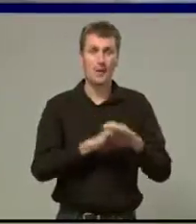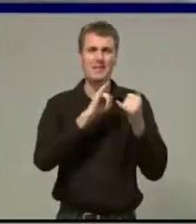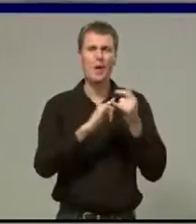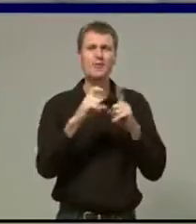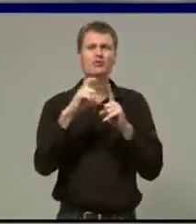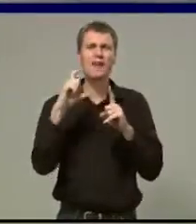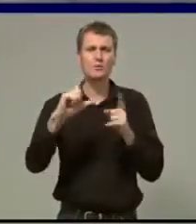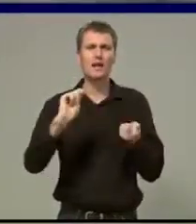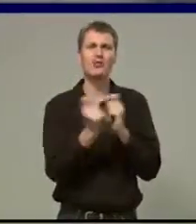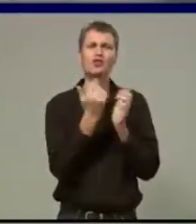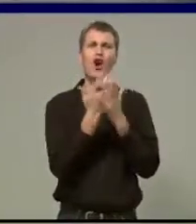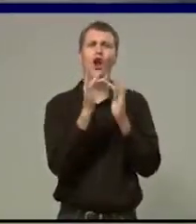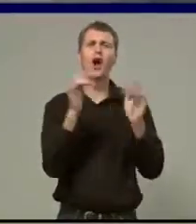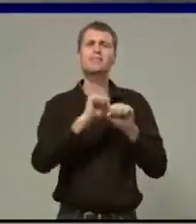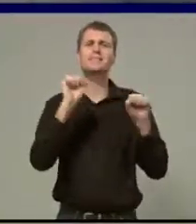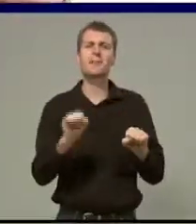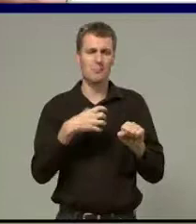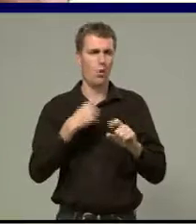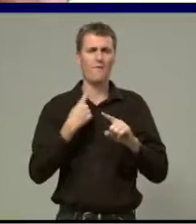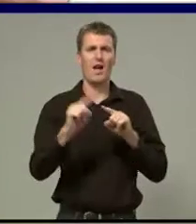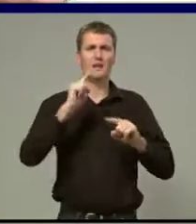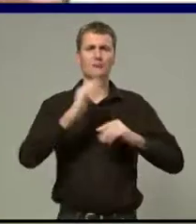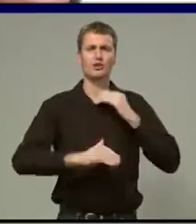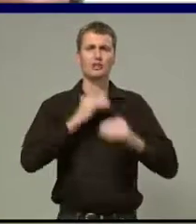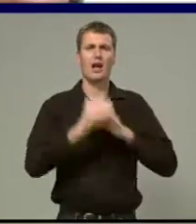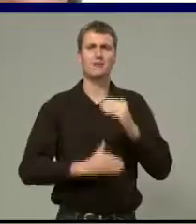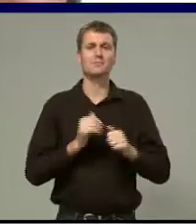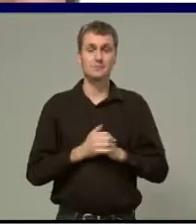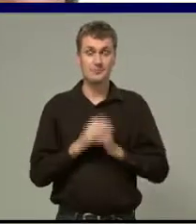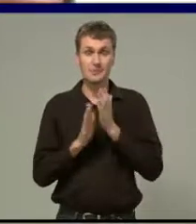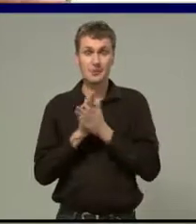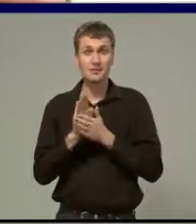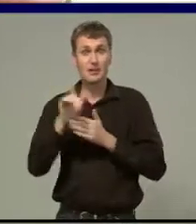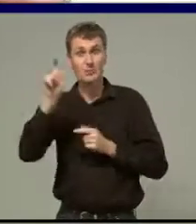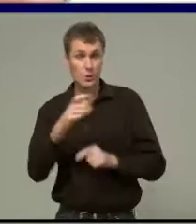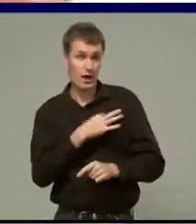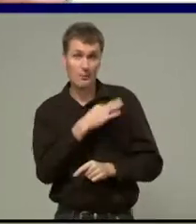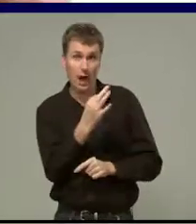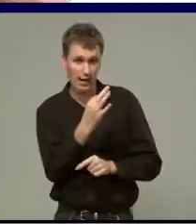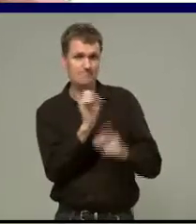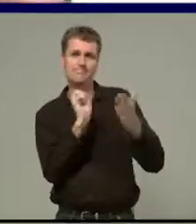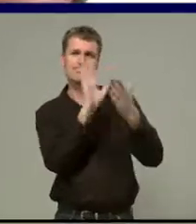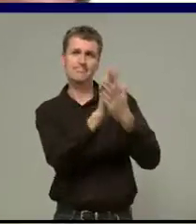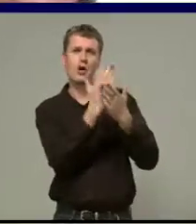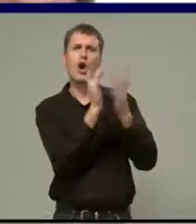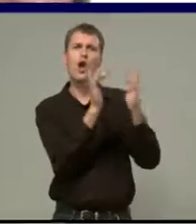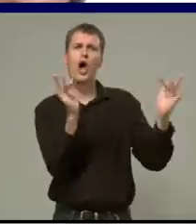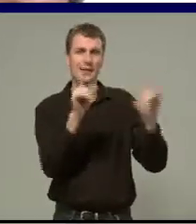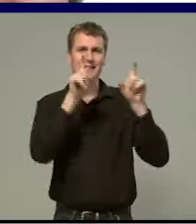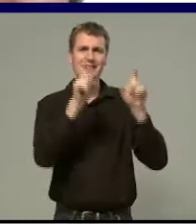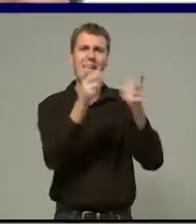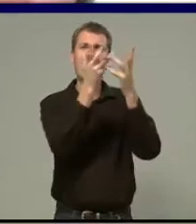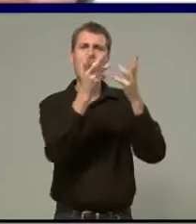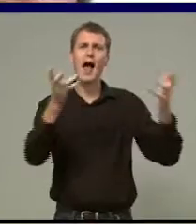help speed up its procedures. The process starts with the applicant going online, and it stays in the cloud, in the